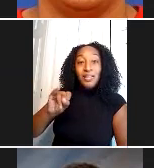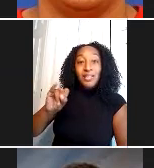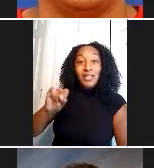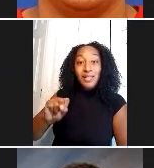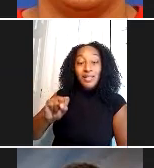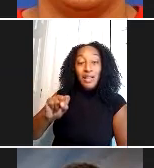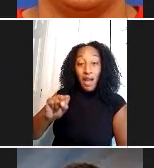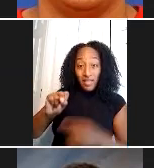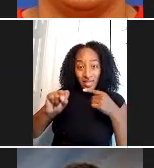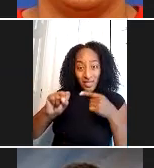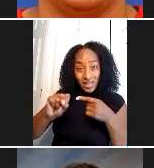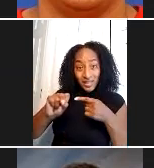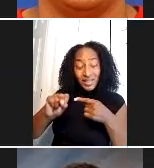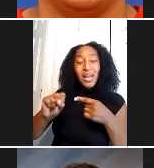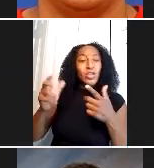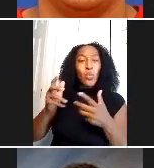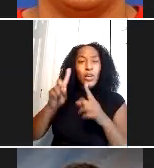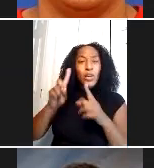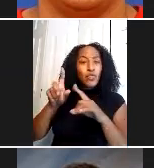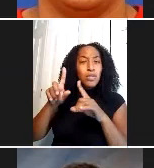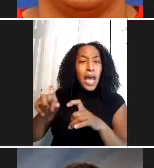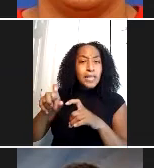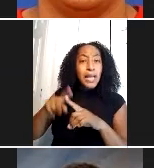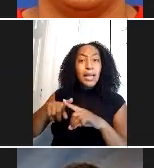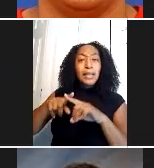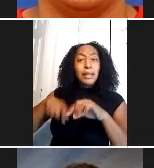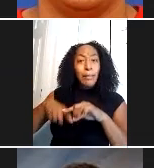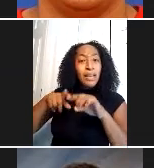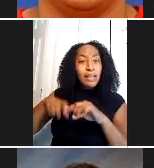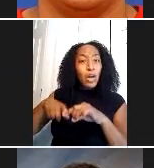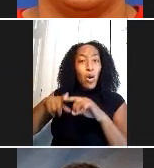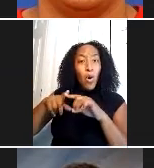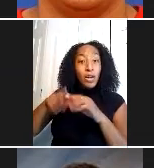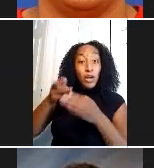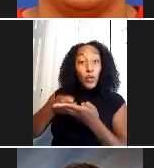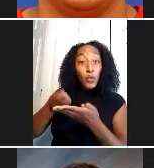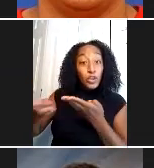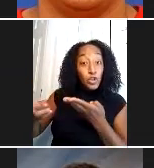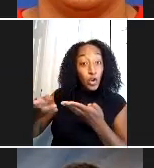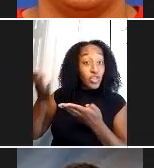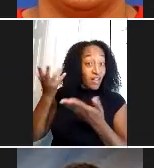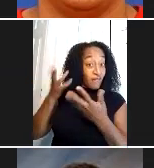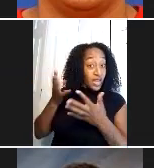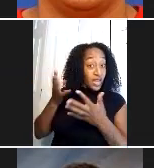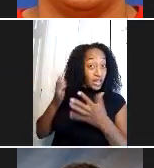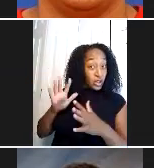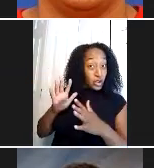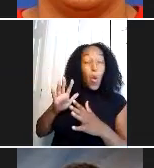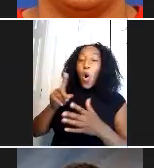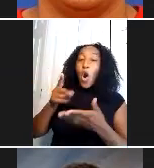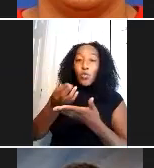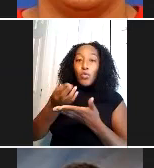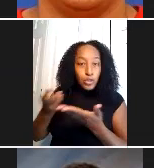done. A testable prediction. See, this is where we start